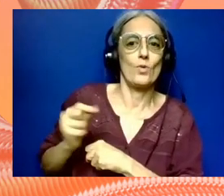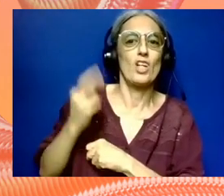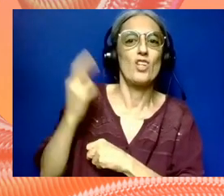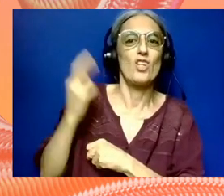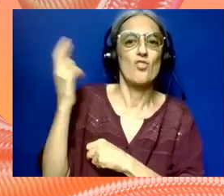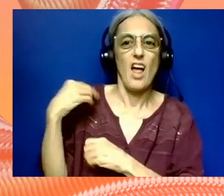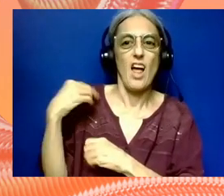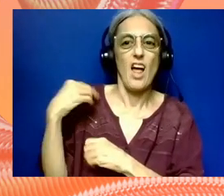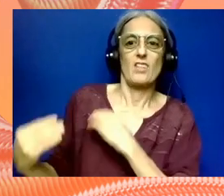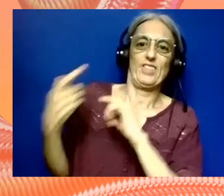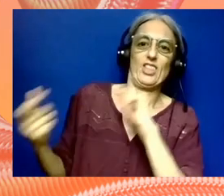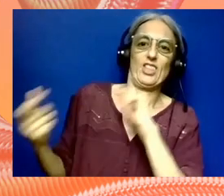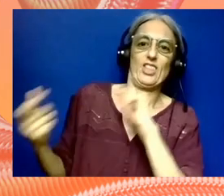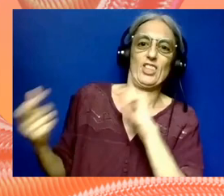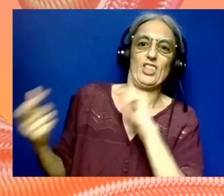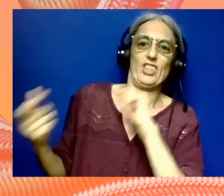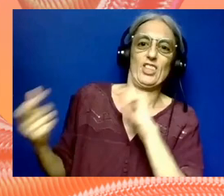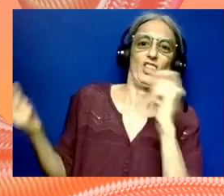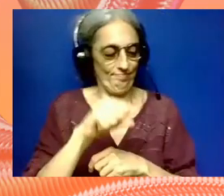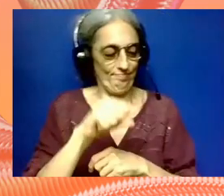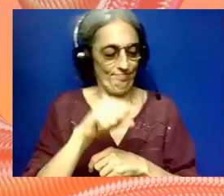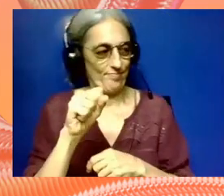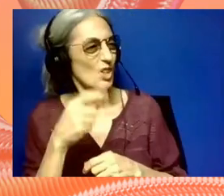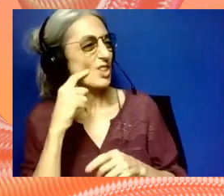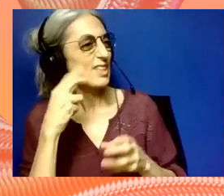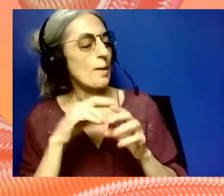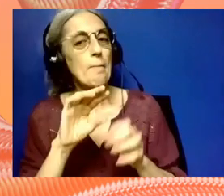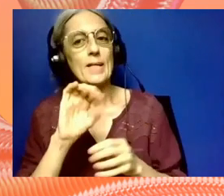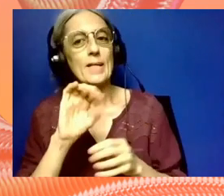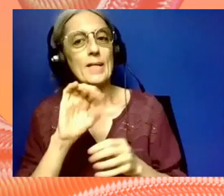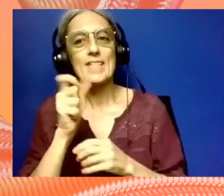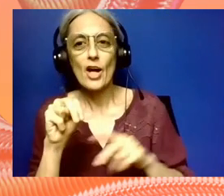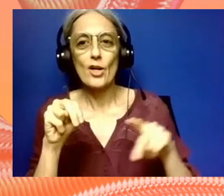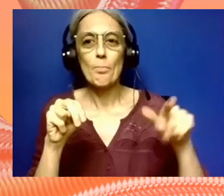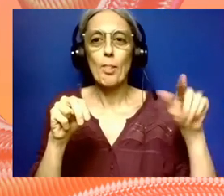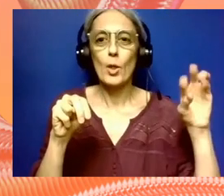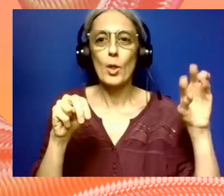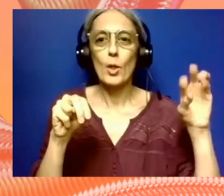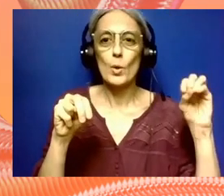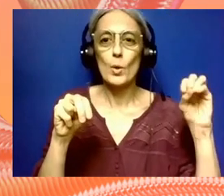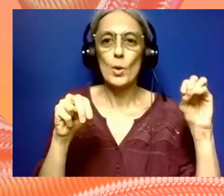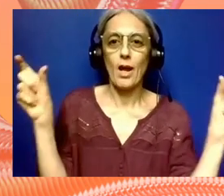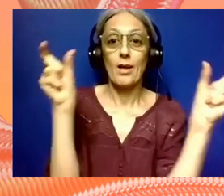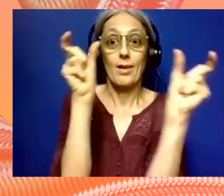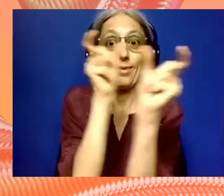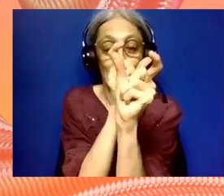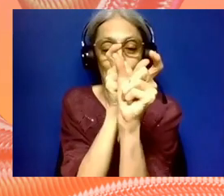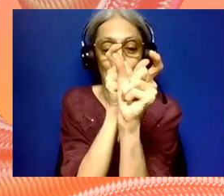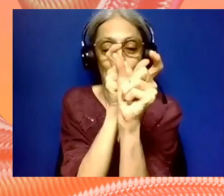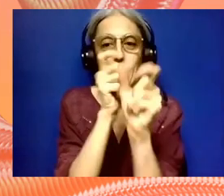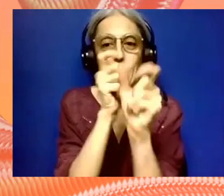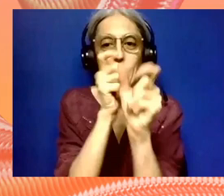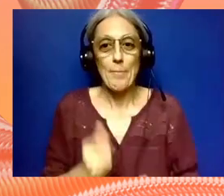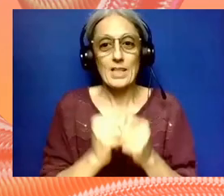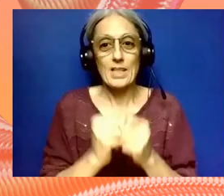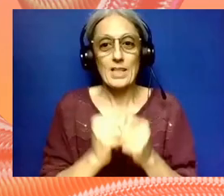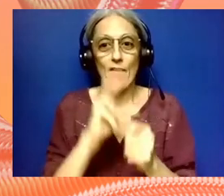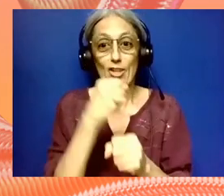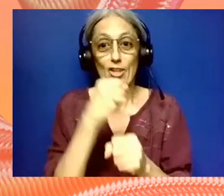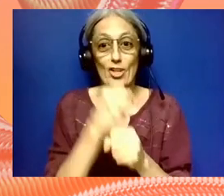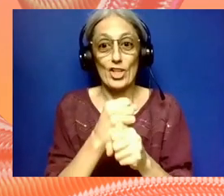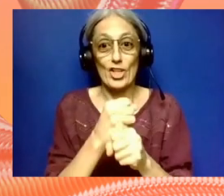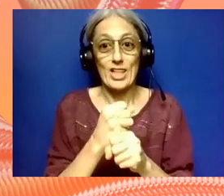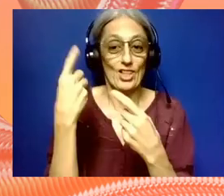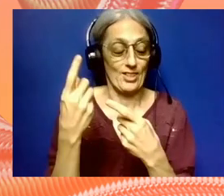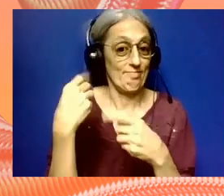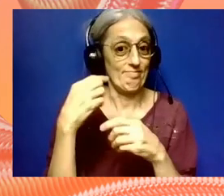Saturn-Pluto conjunction as something that happens roughly every 30 years, to then think back to late 80s, 90s, and